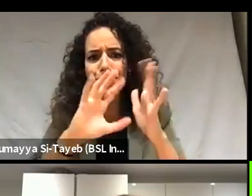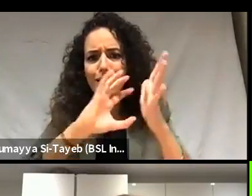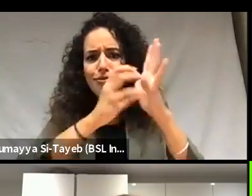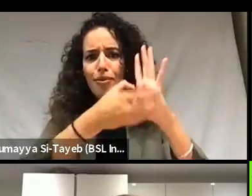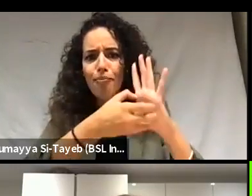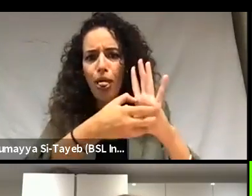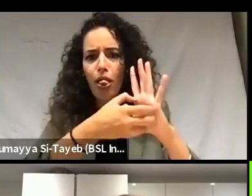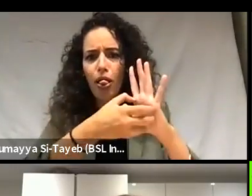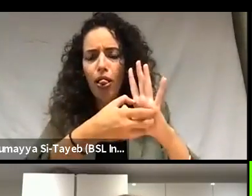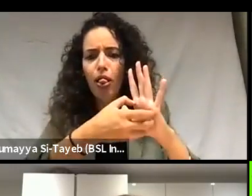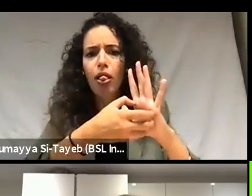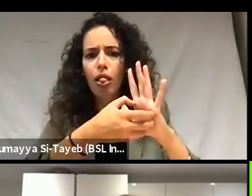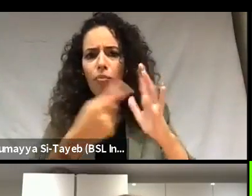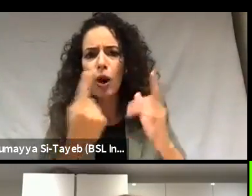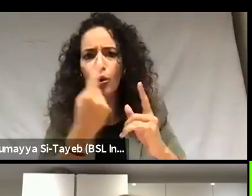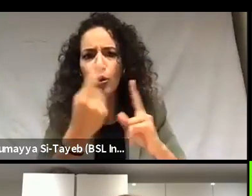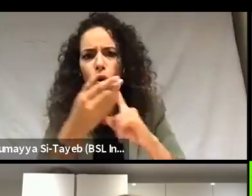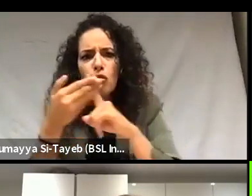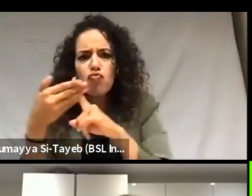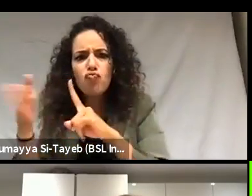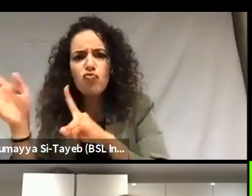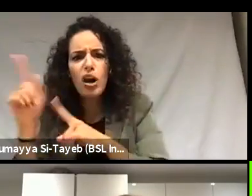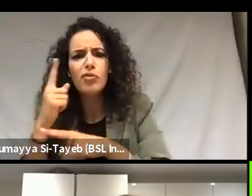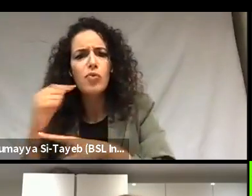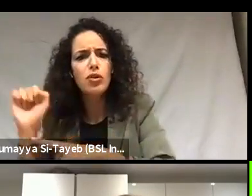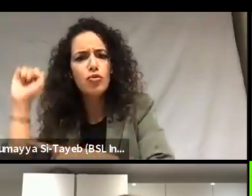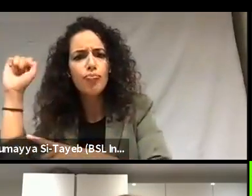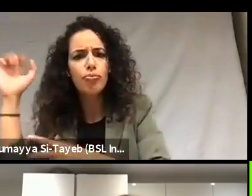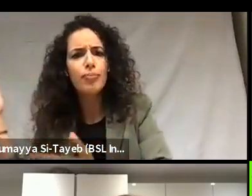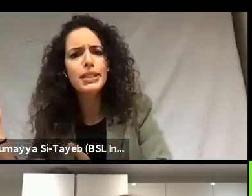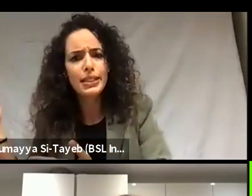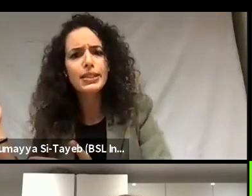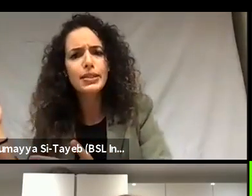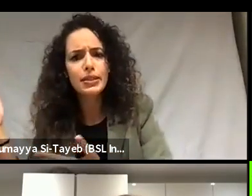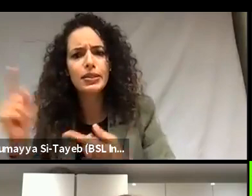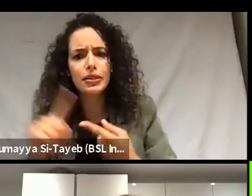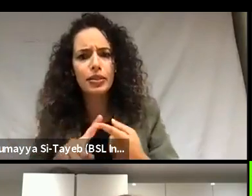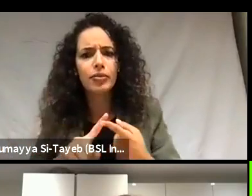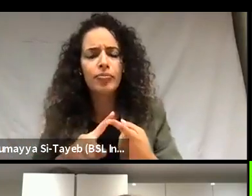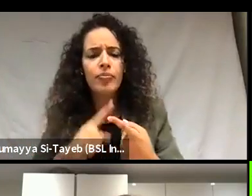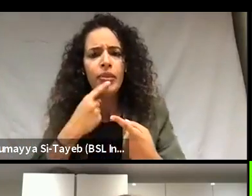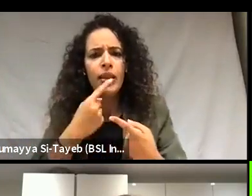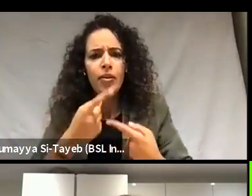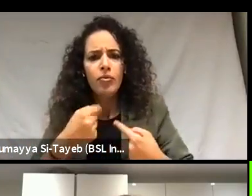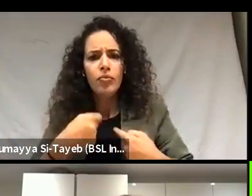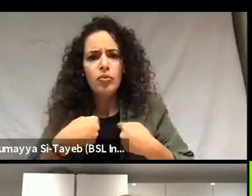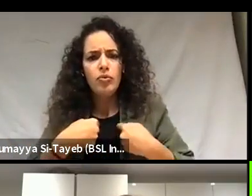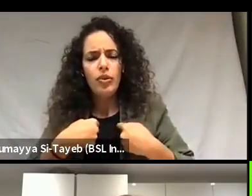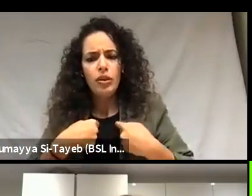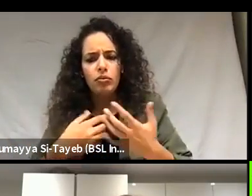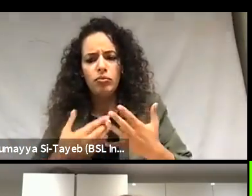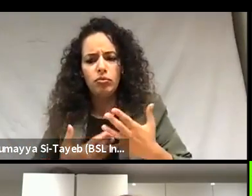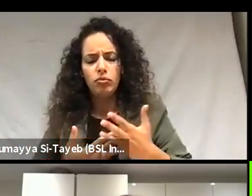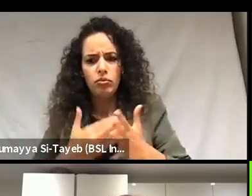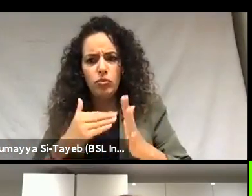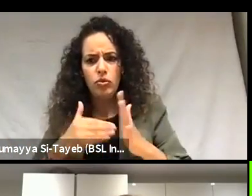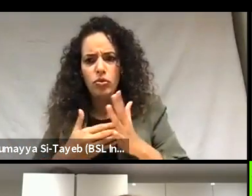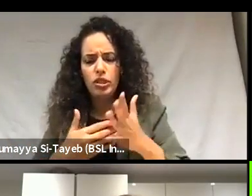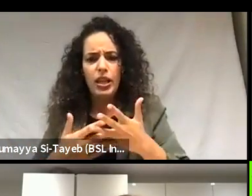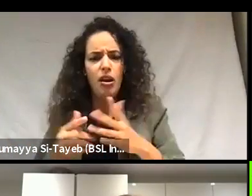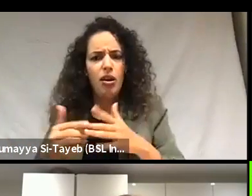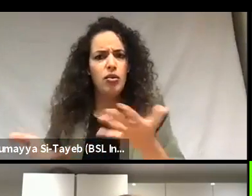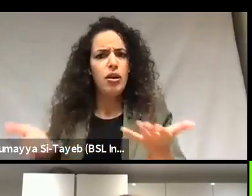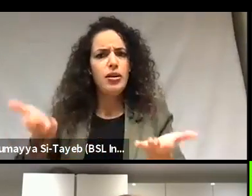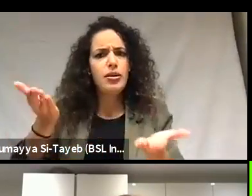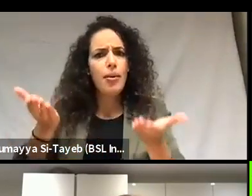concerned that here was something that was held up to us in New Zealand as a liberal democracy, experiencing such direct